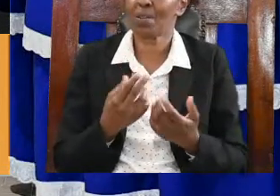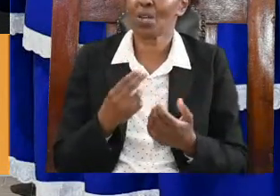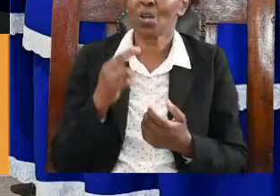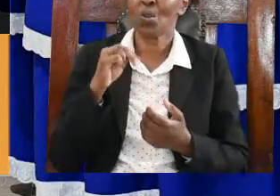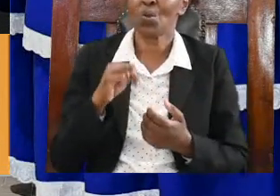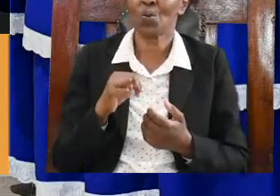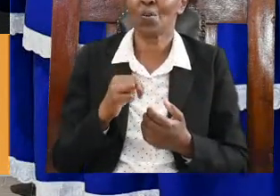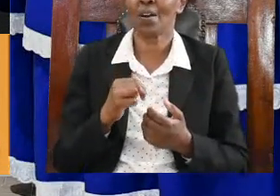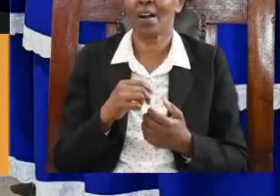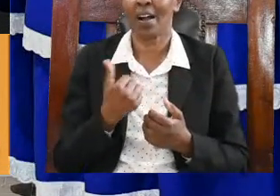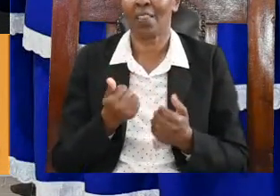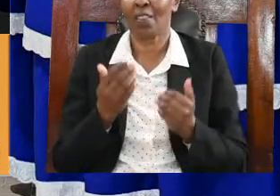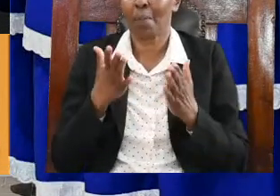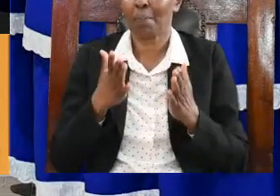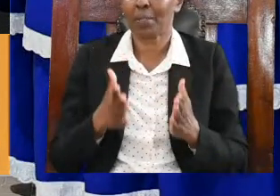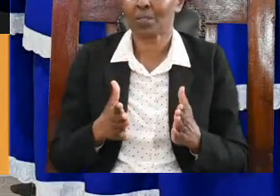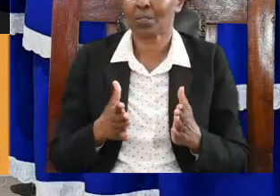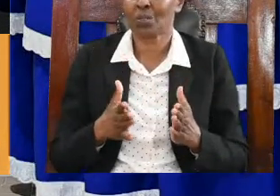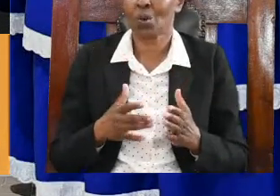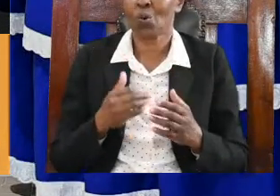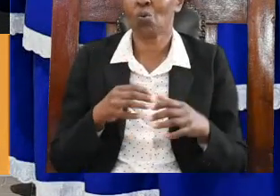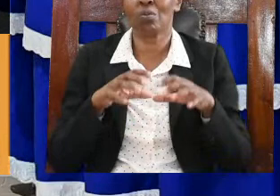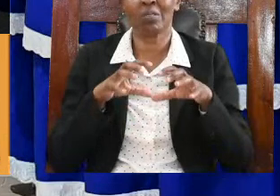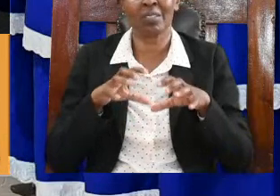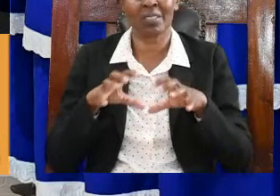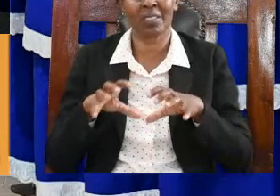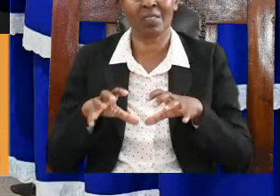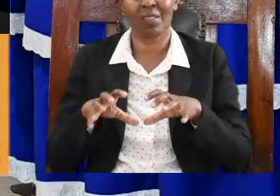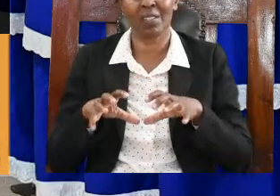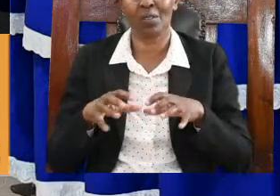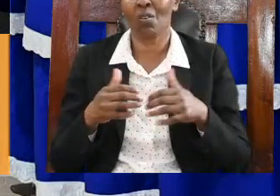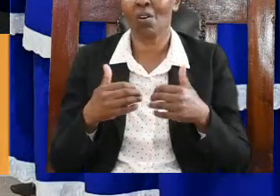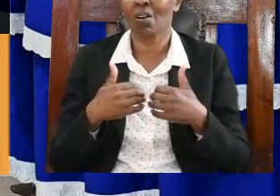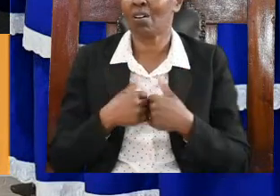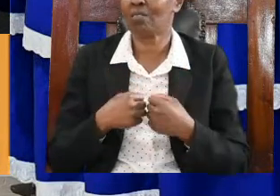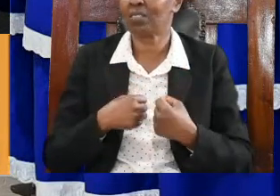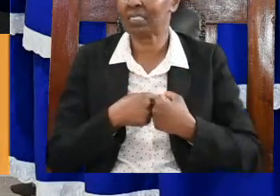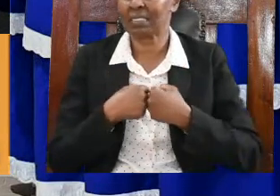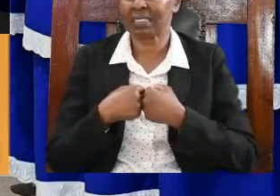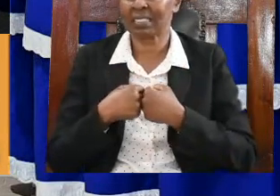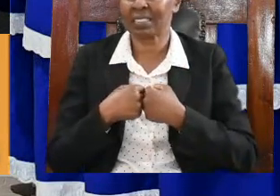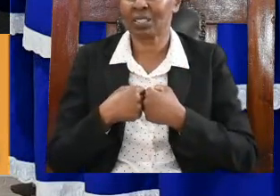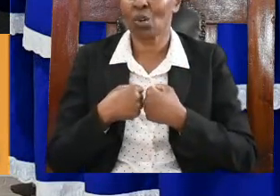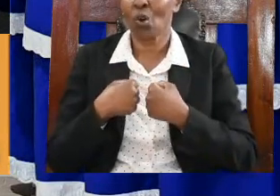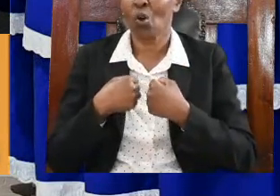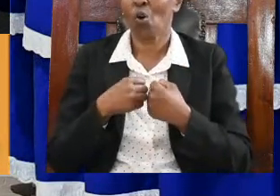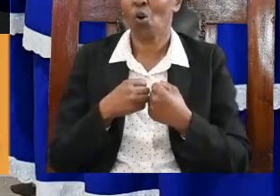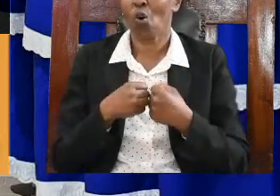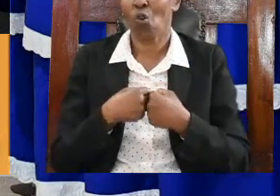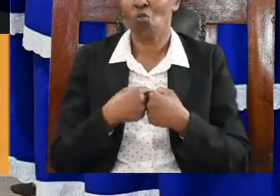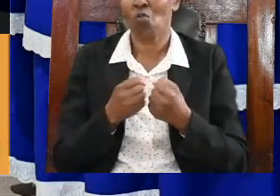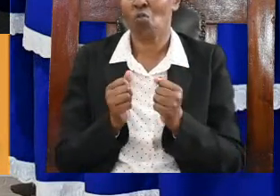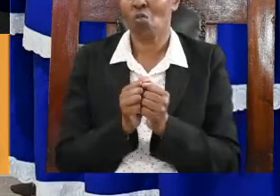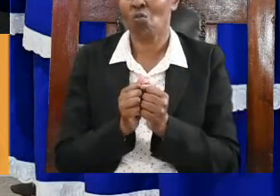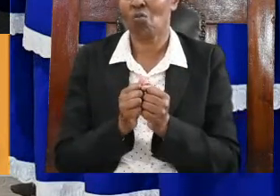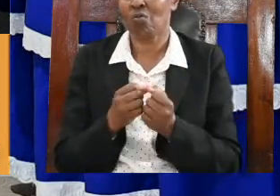have gone through this hardship, this sickness that I am going through.